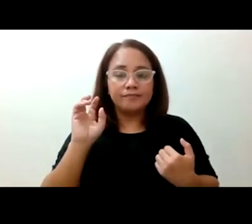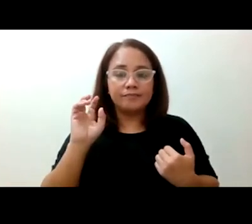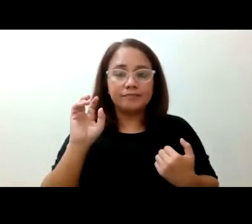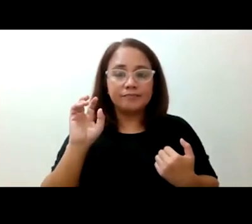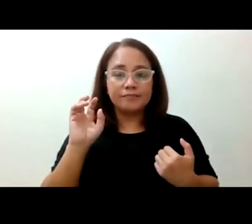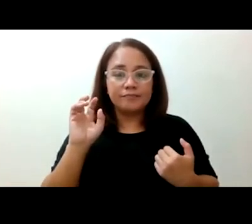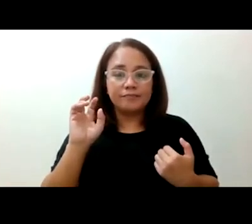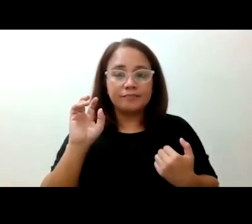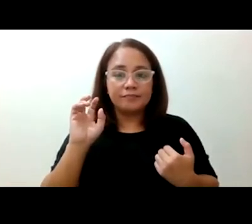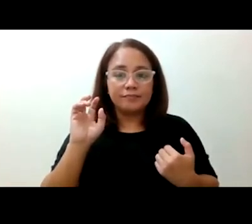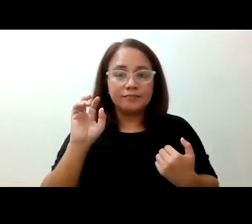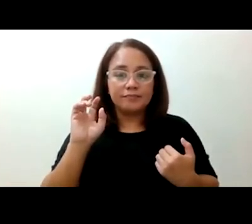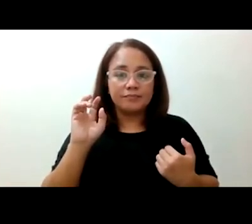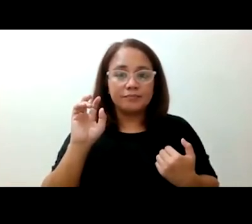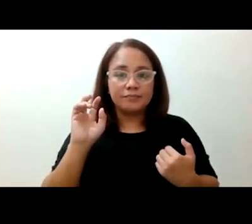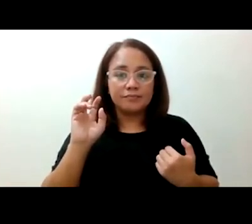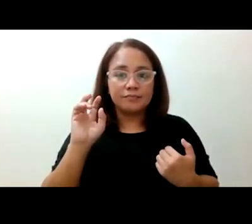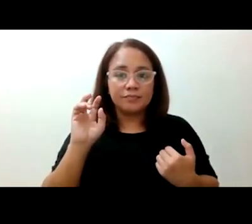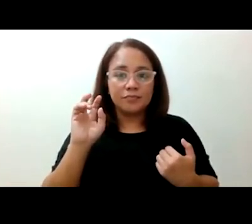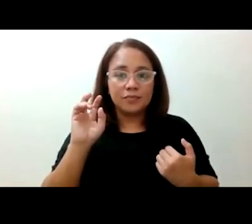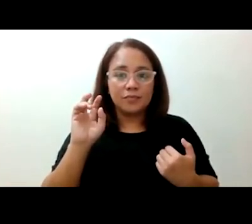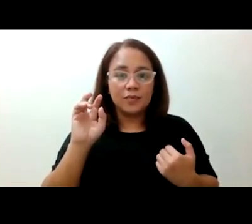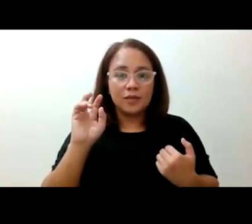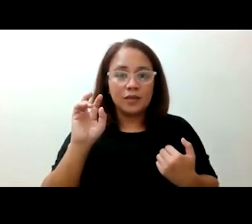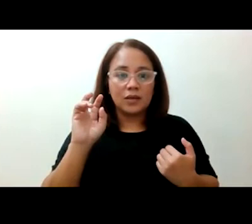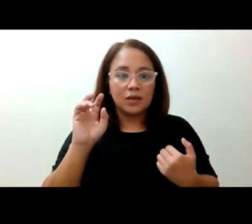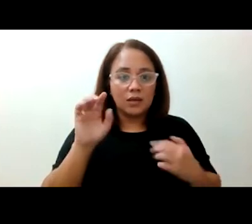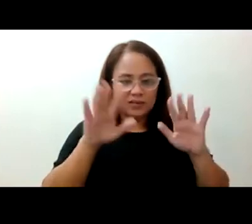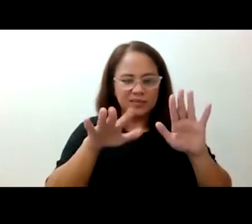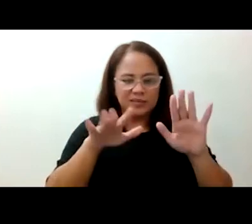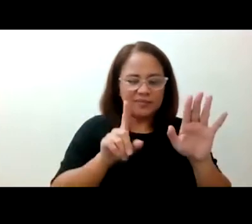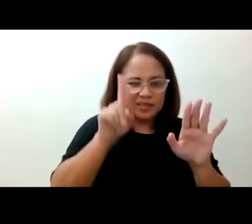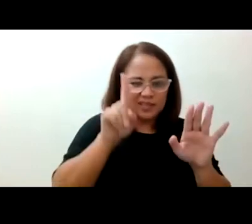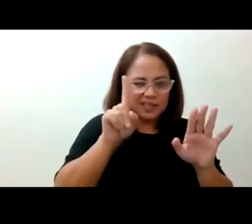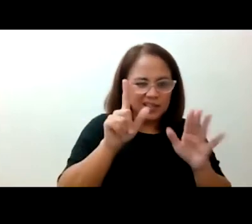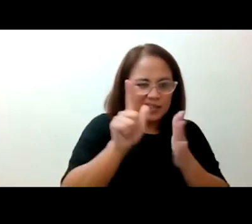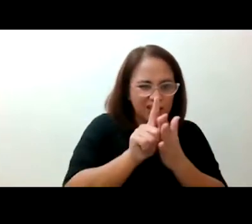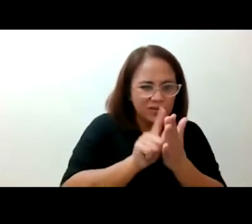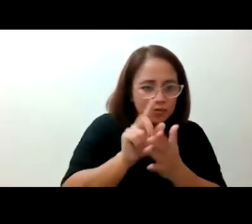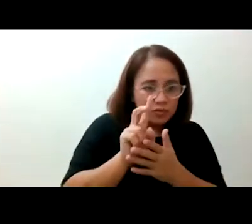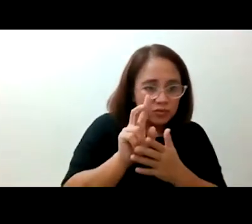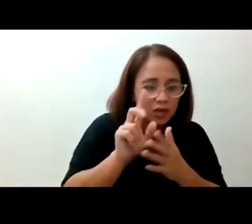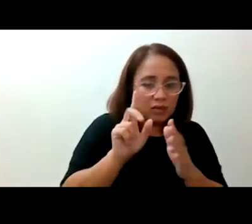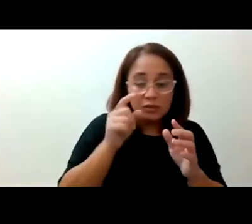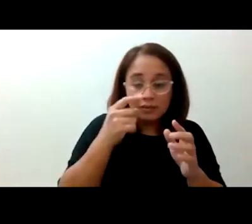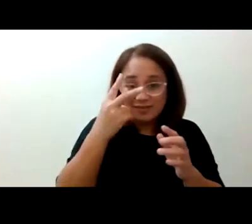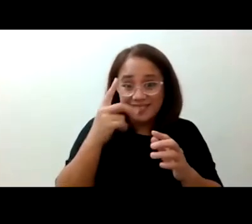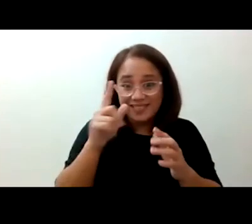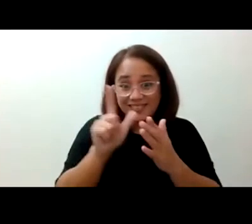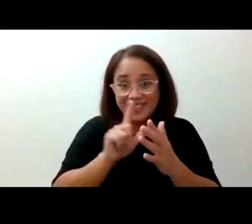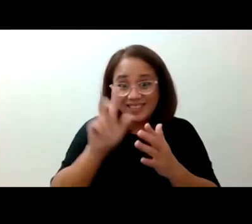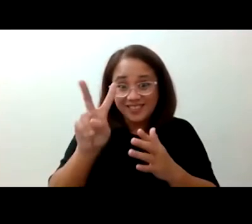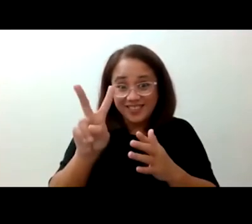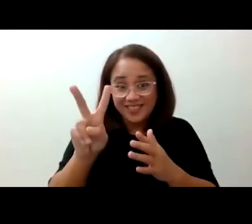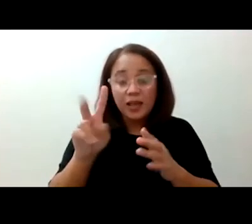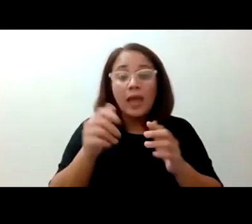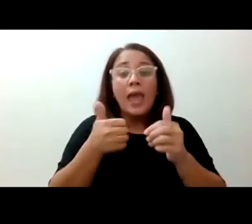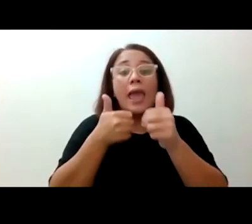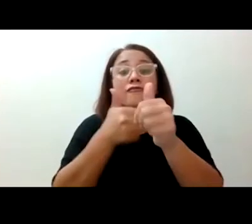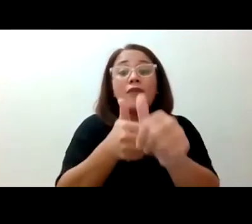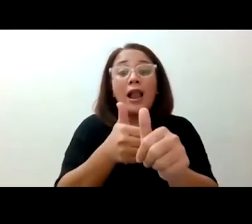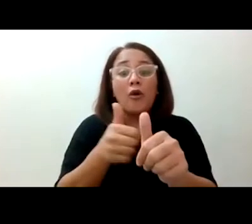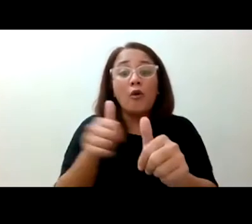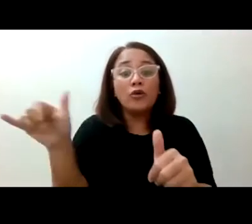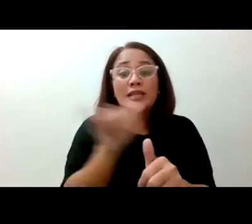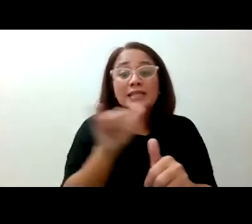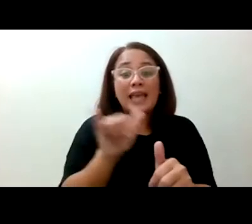You want to go back to lesson 2, I think, and follow the same format. So it would be object